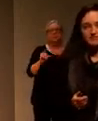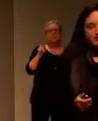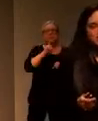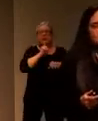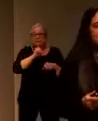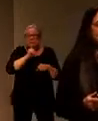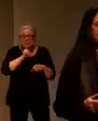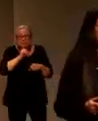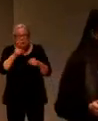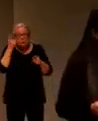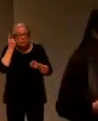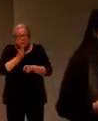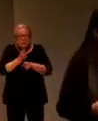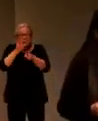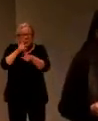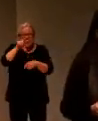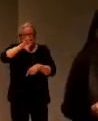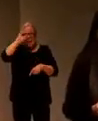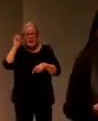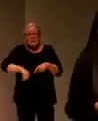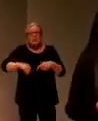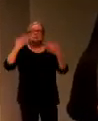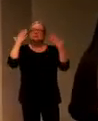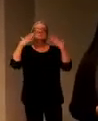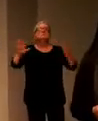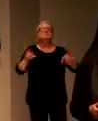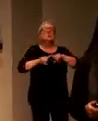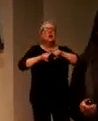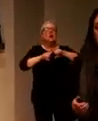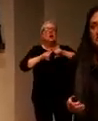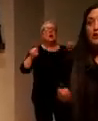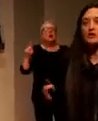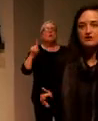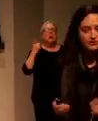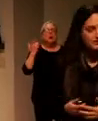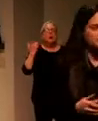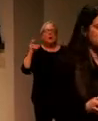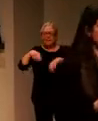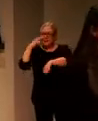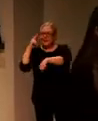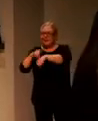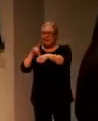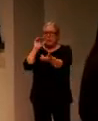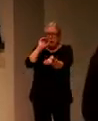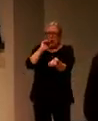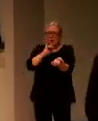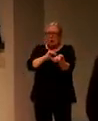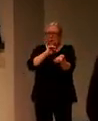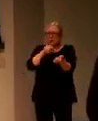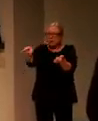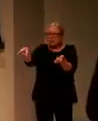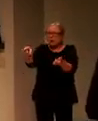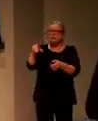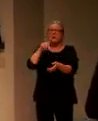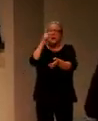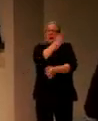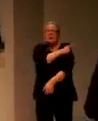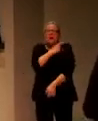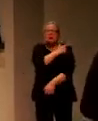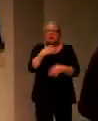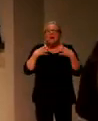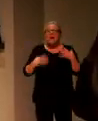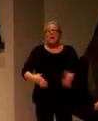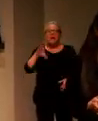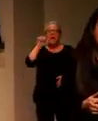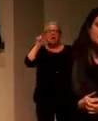but there is no clinician that would hesitate to link smoking for 50 years to a patient's lung cancer. And I argue